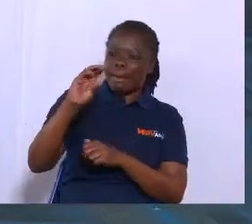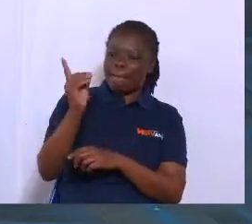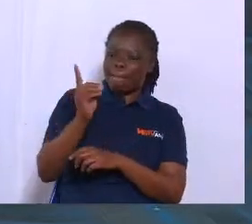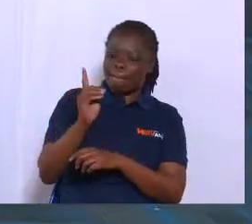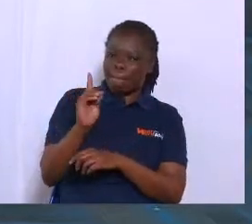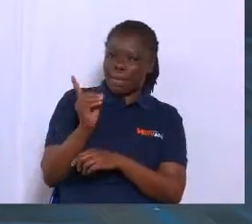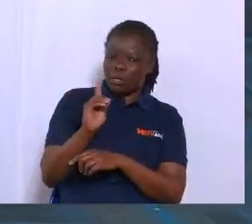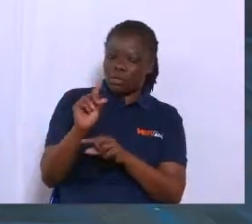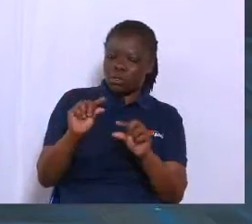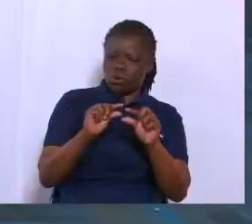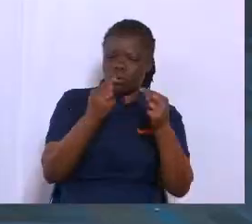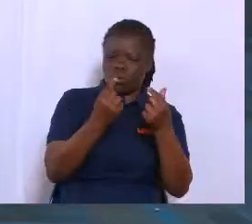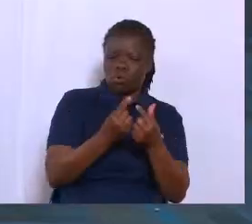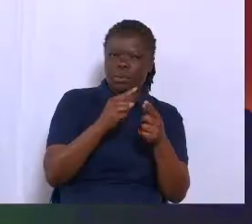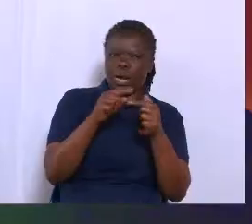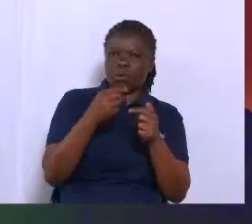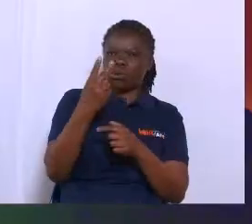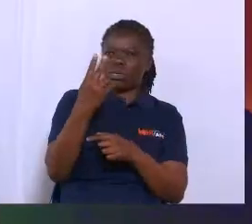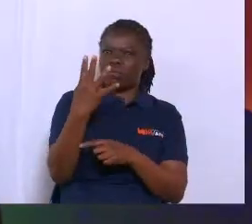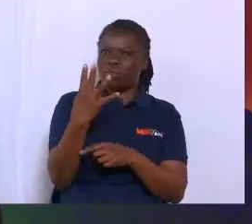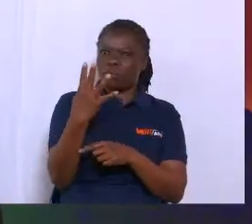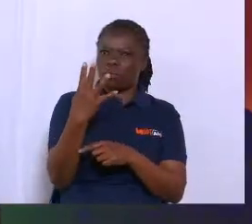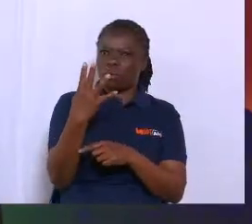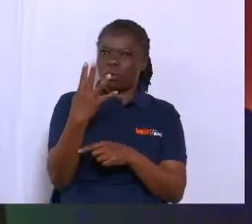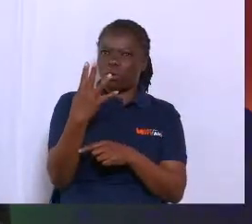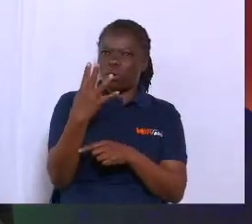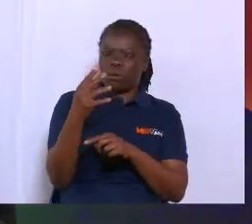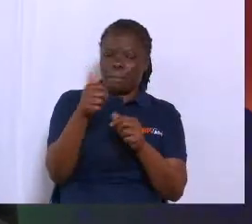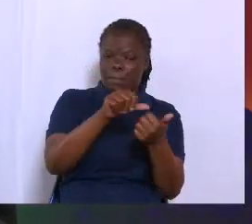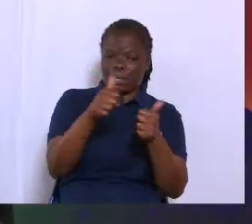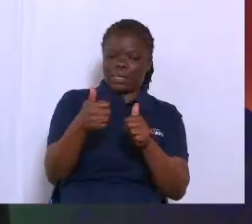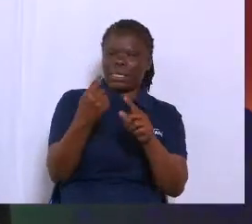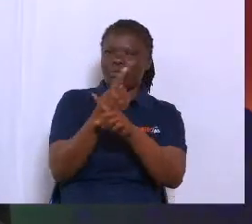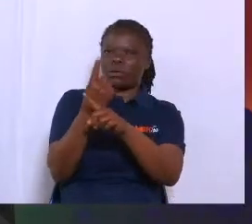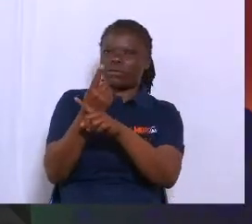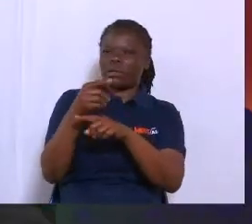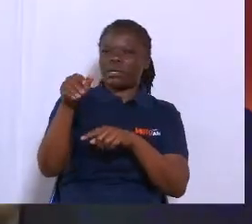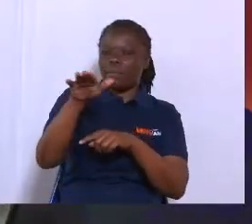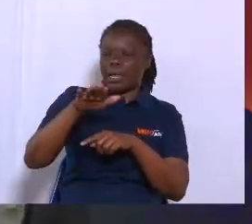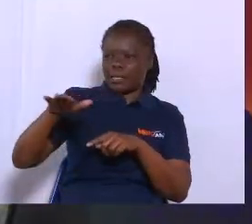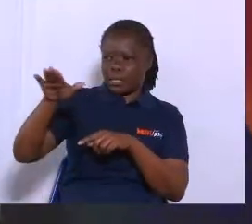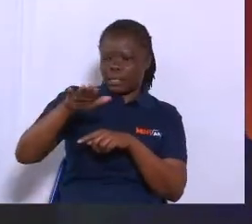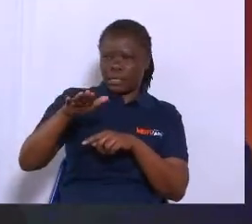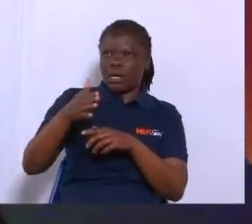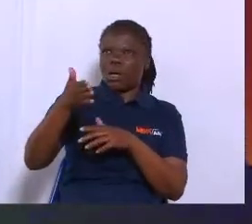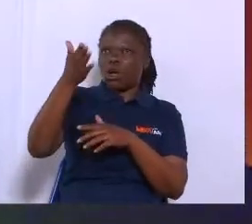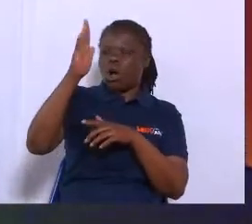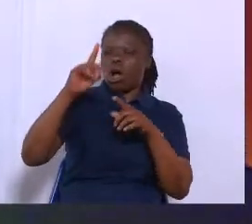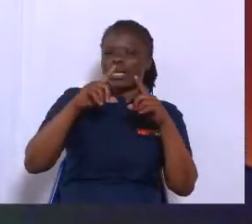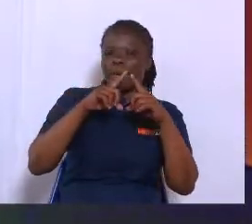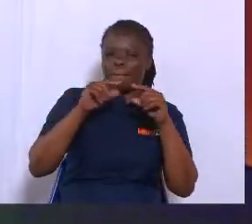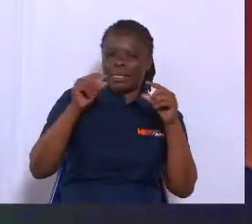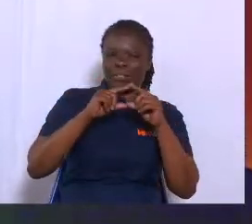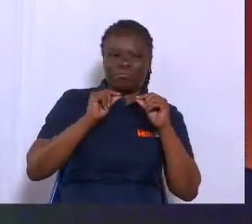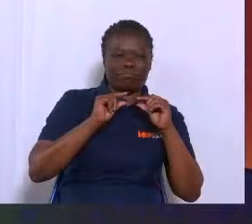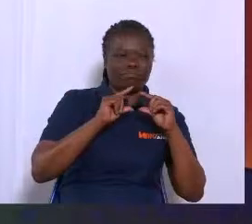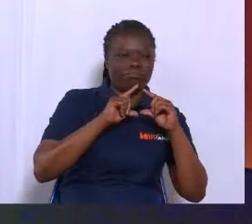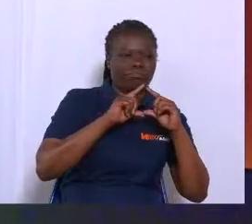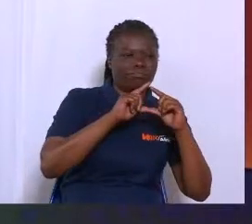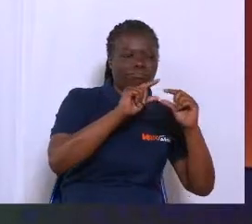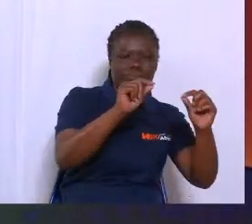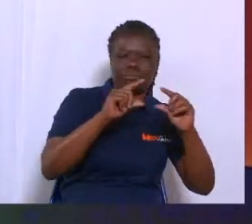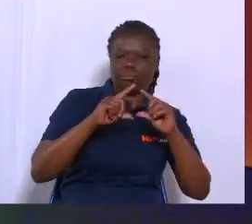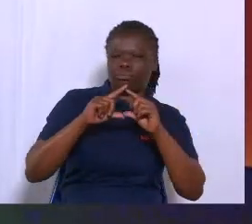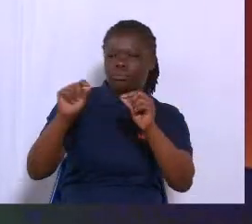or 24 in one place and 20-some-odd in another place. And so God's message gets home